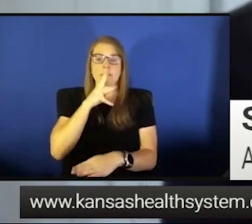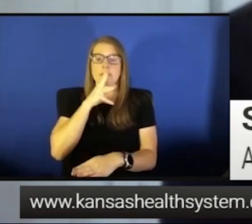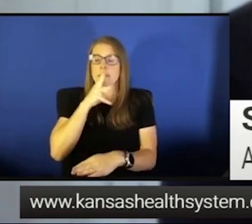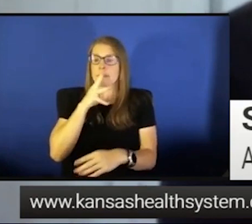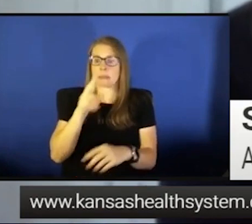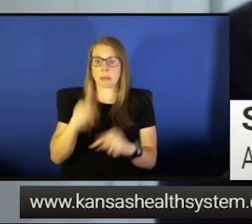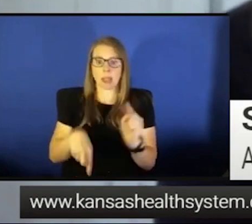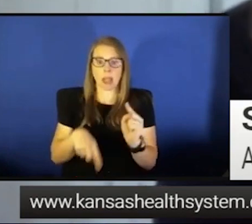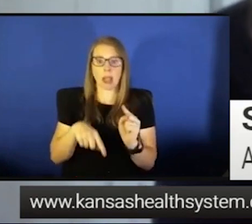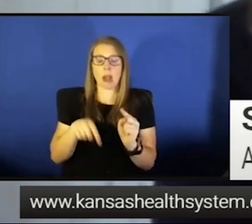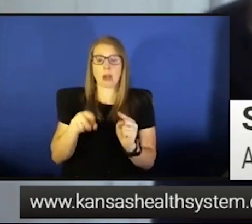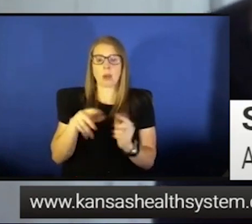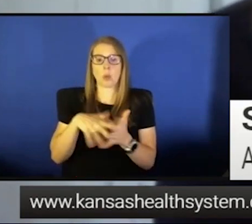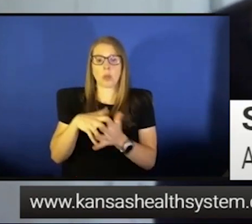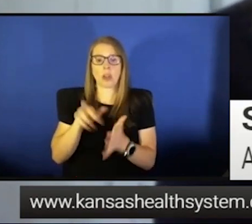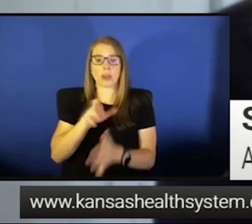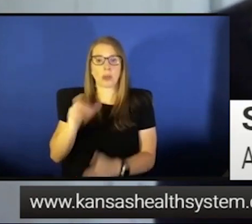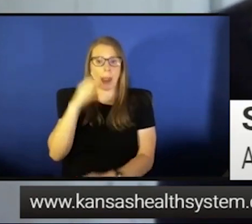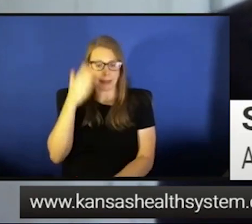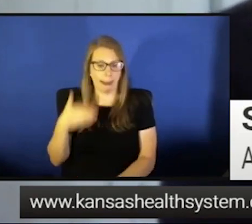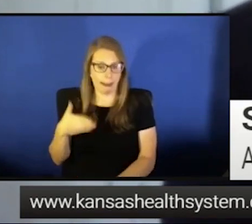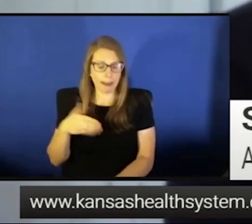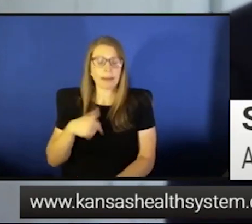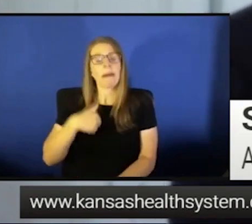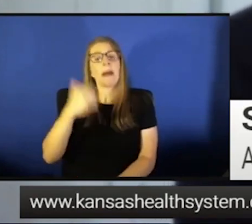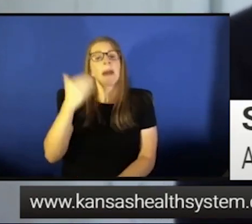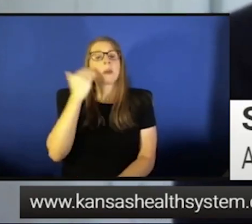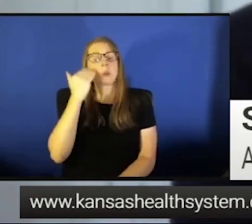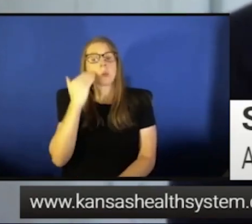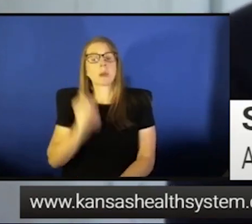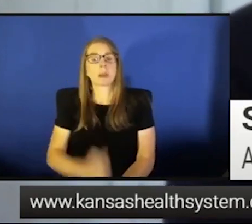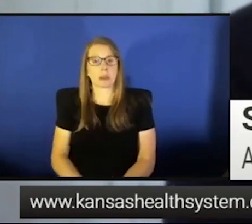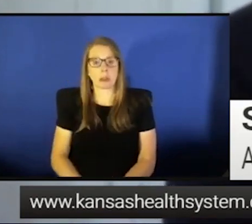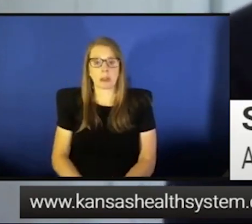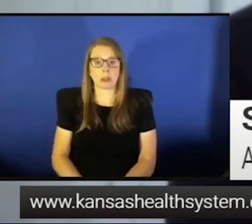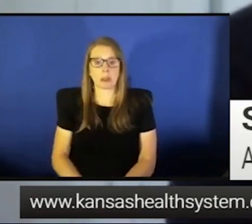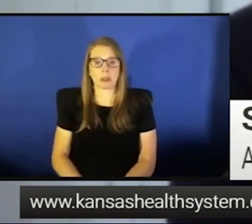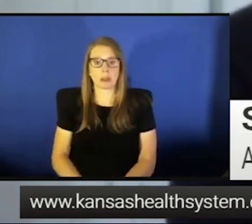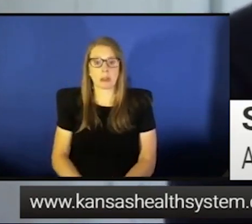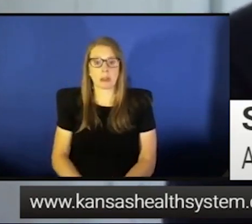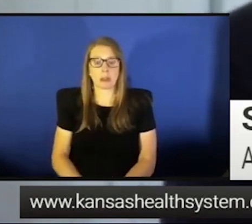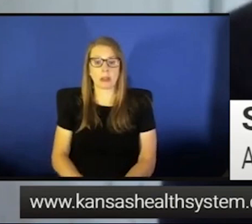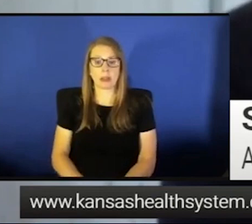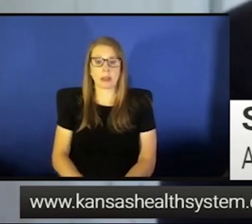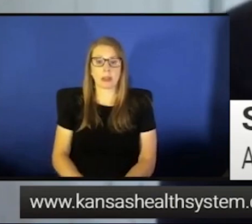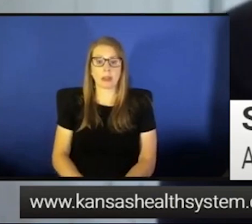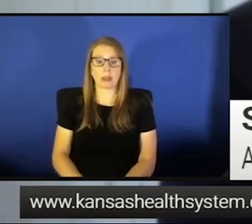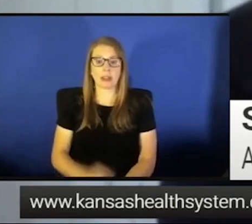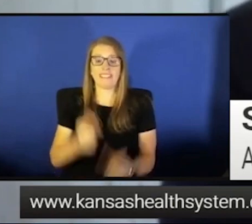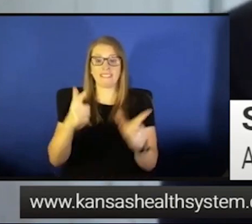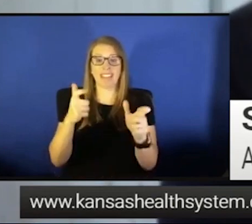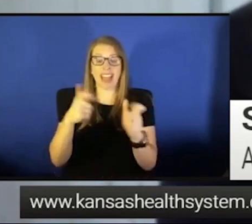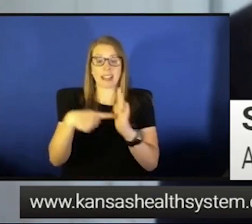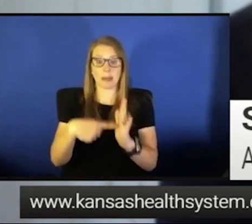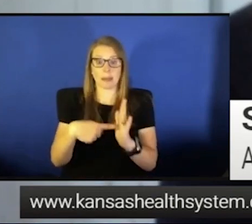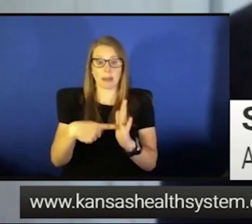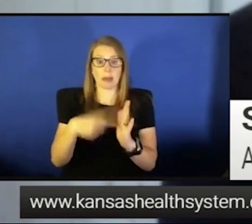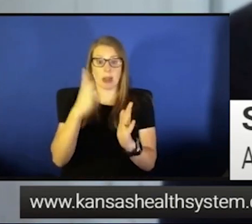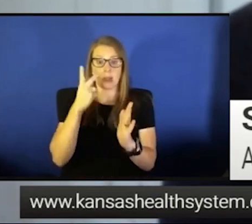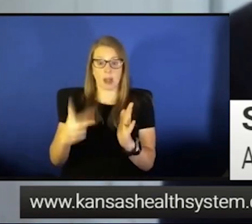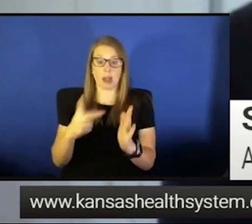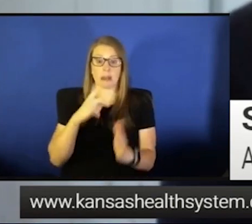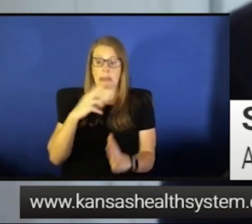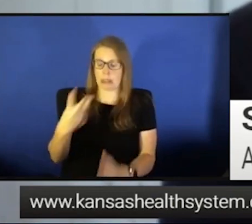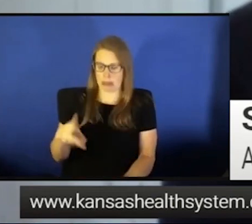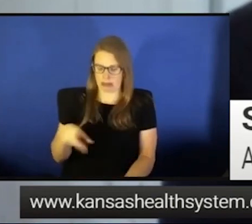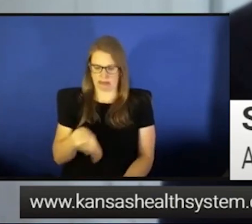weak on the right side. I knew the fast symptoms, but when I saw them in my 16-year-old, it